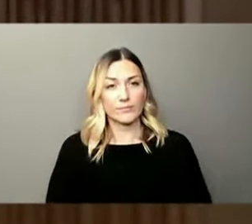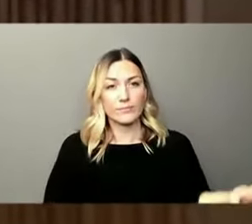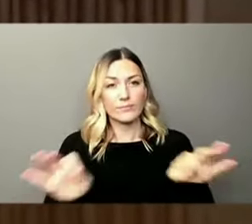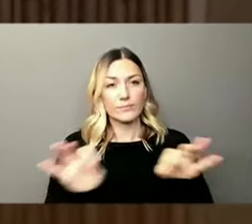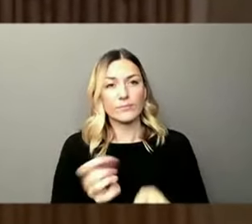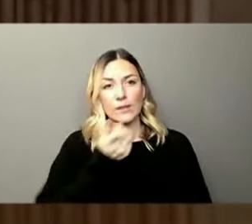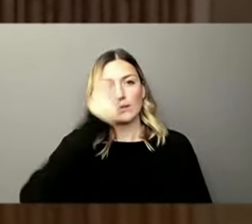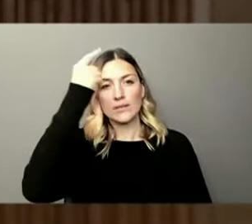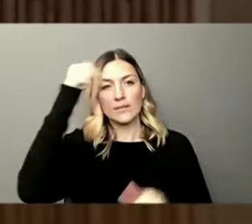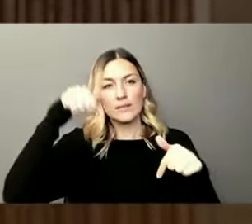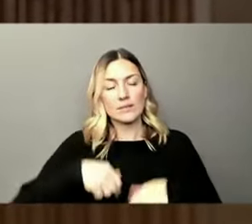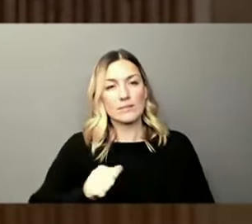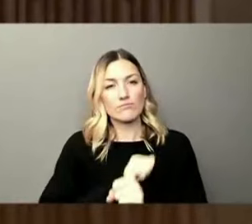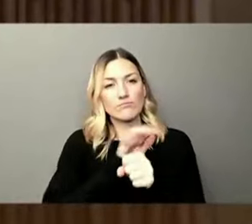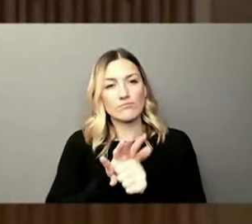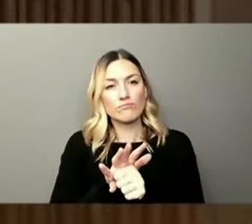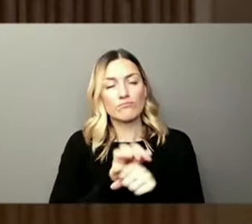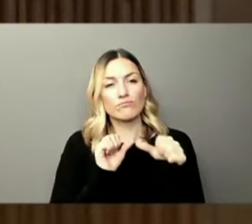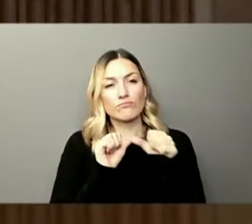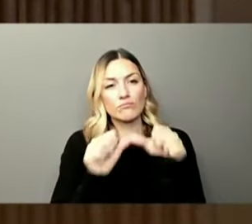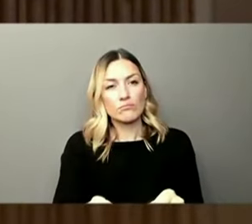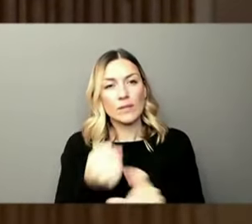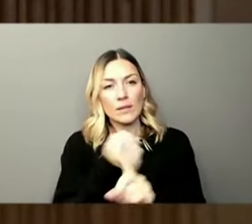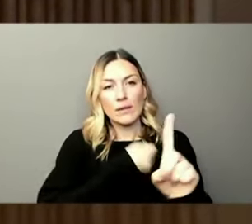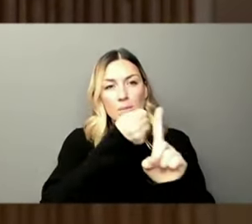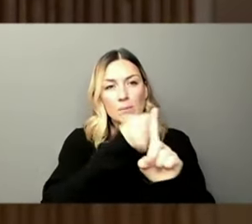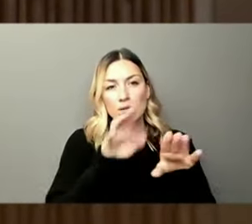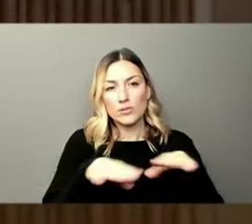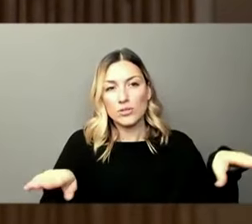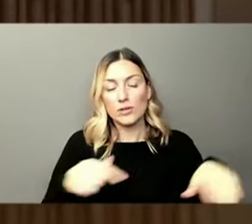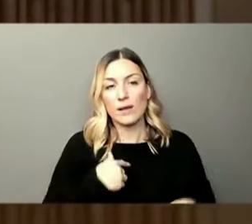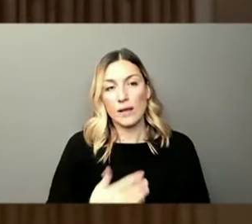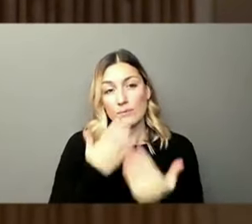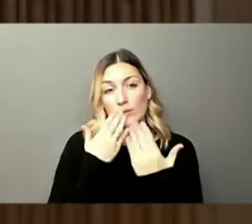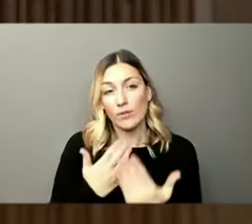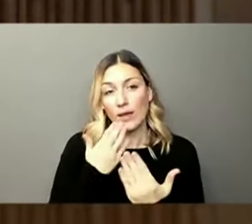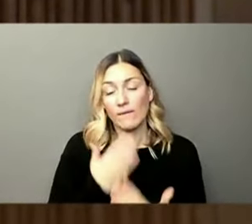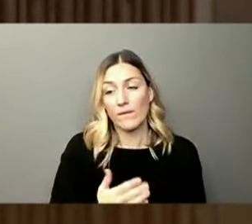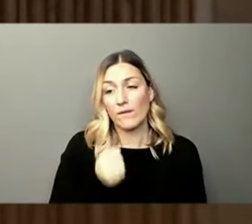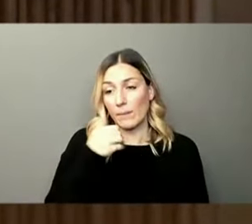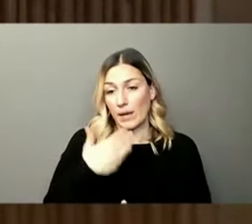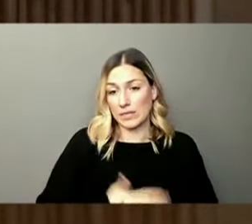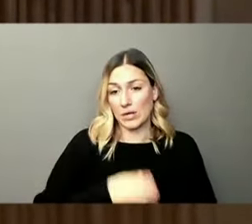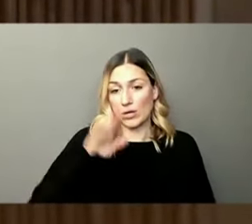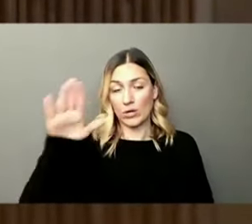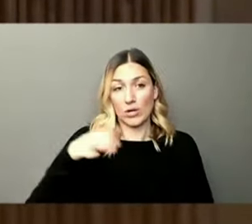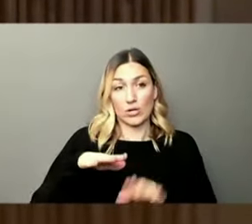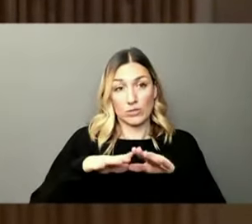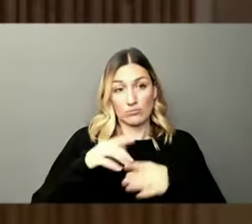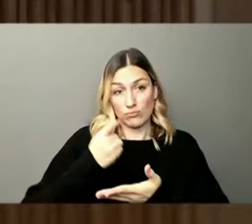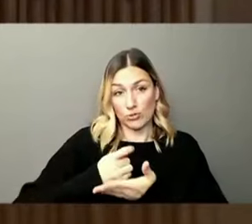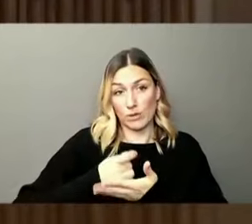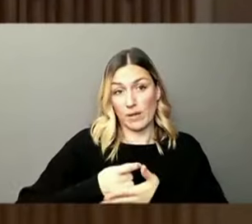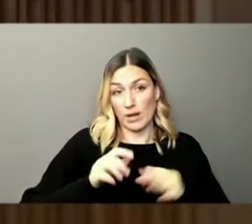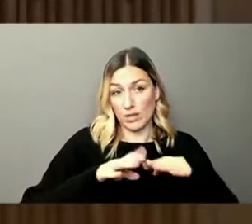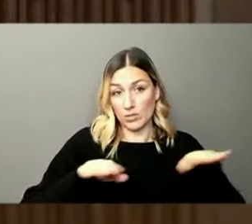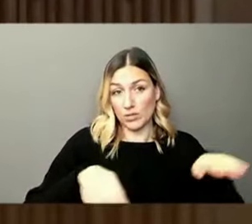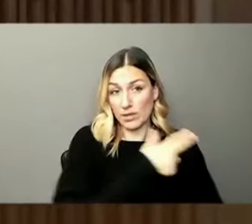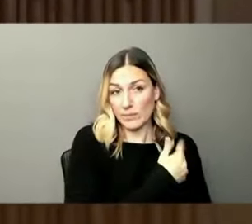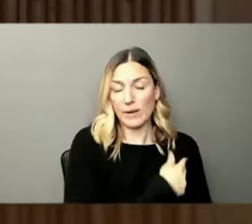impact on our children. I feel so grateful for the treatment my daughter is receiving at Children's, but I know there are many other parents and